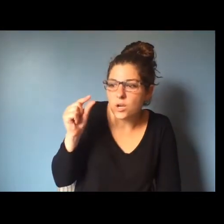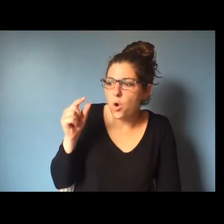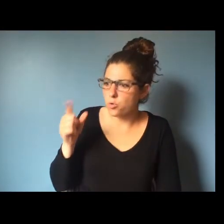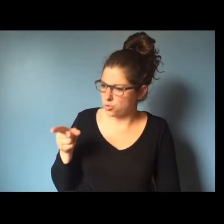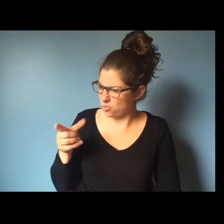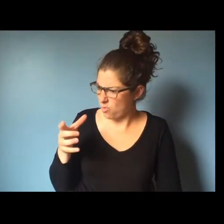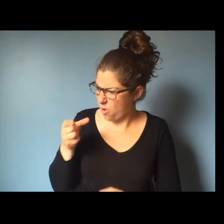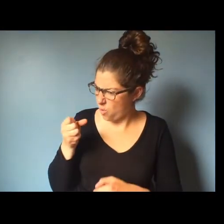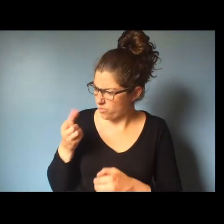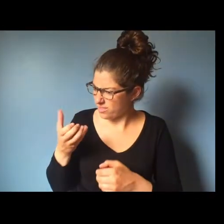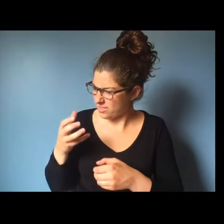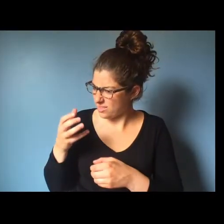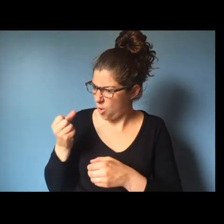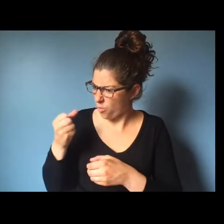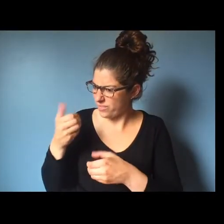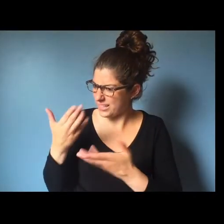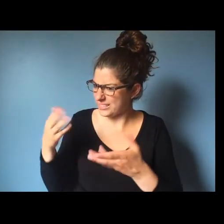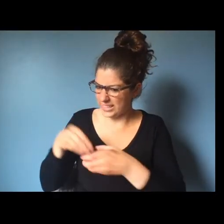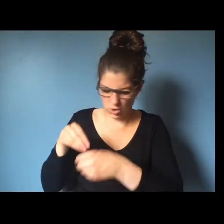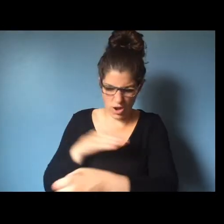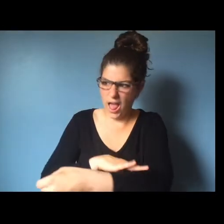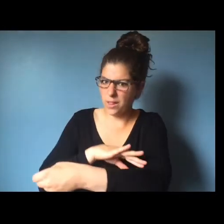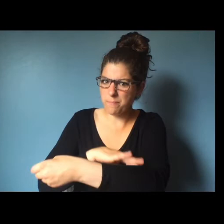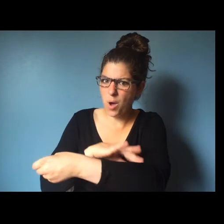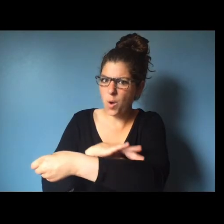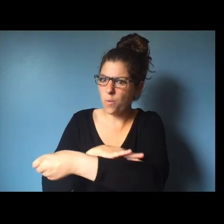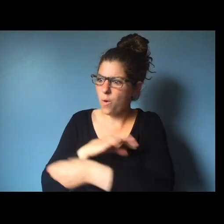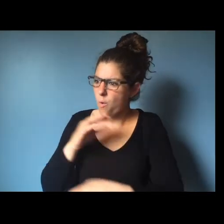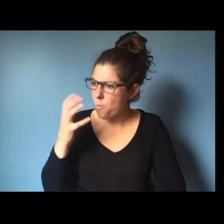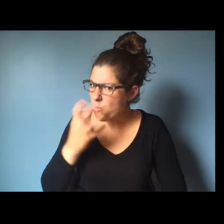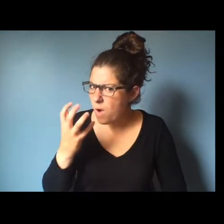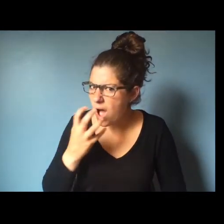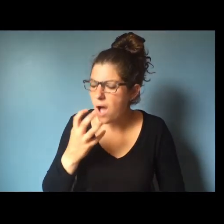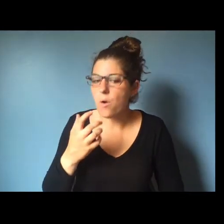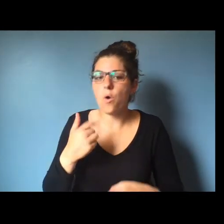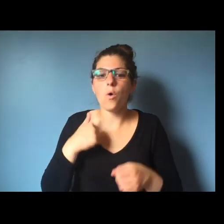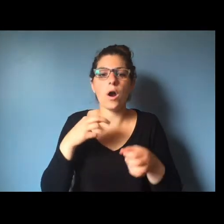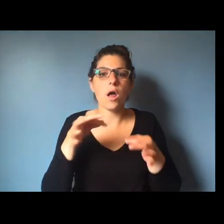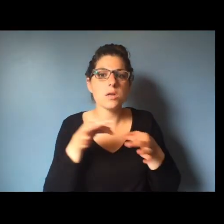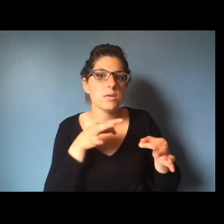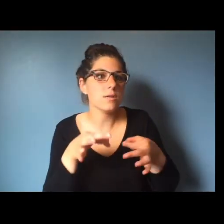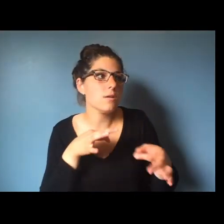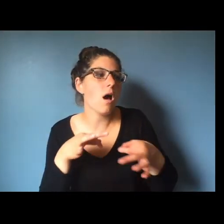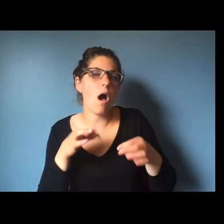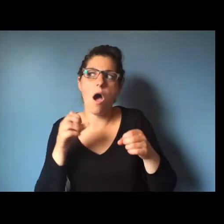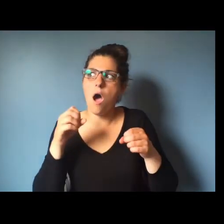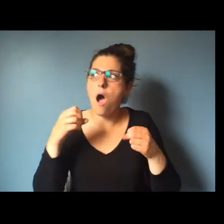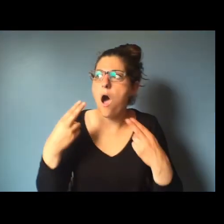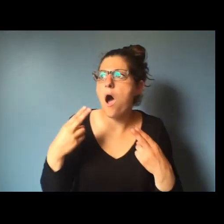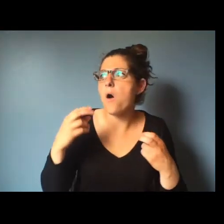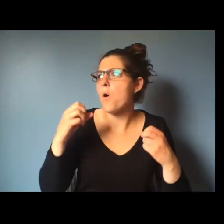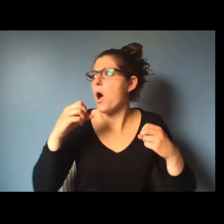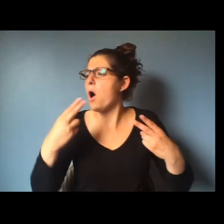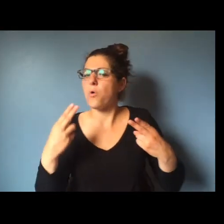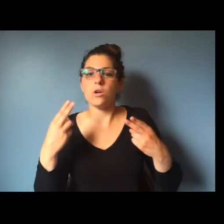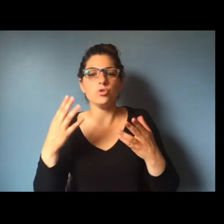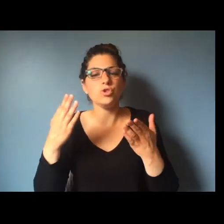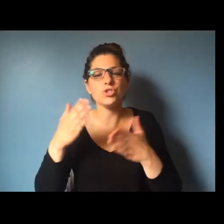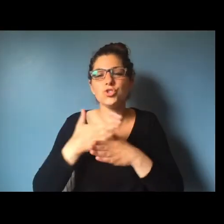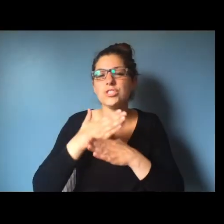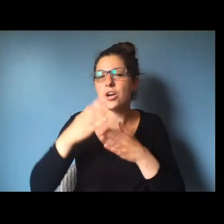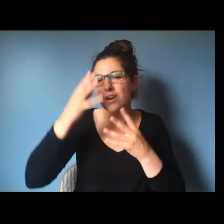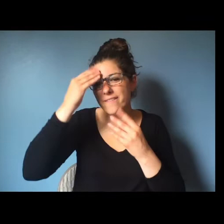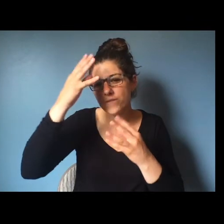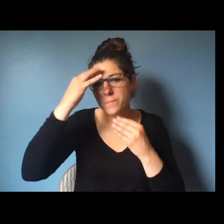in your elbow? Why didn't I think of that? Or like, oh, let me tell you how I got over this so you're not wondering how to do it for the next 10 years instead of just tackling it now, you